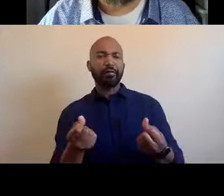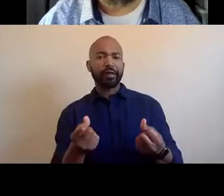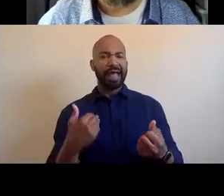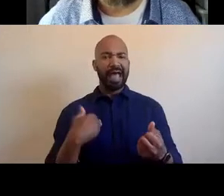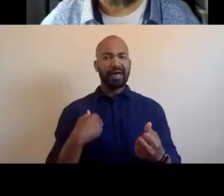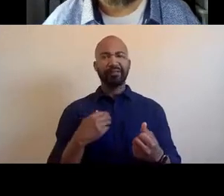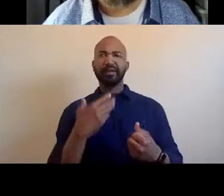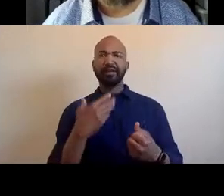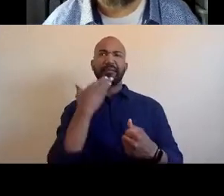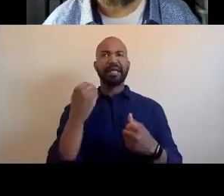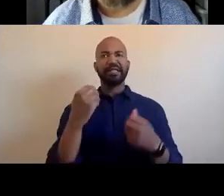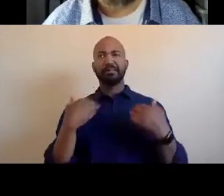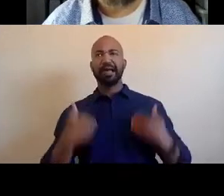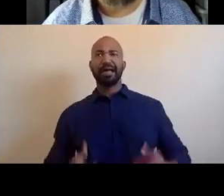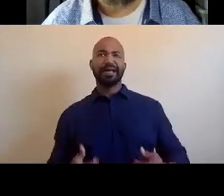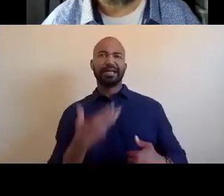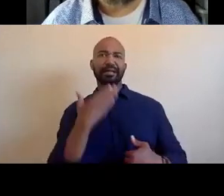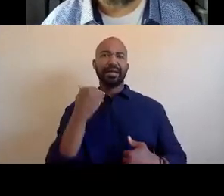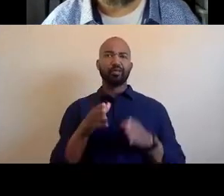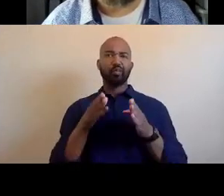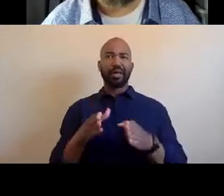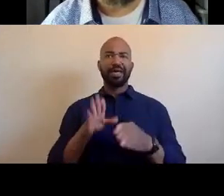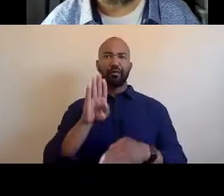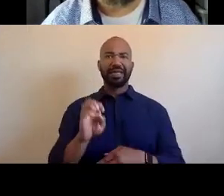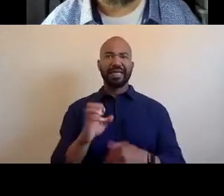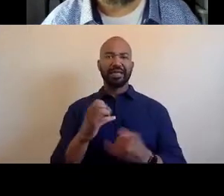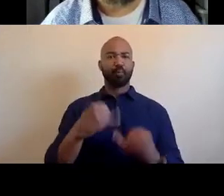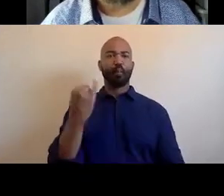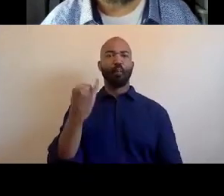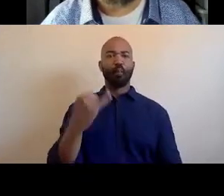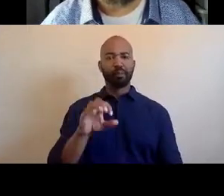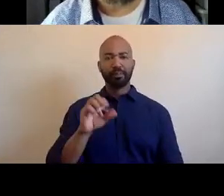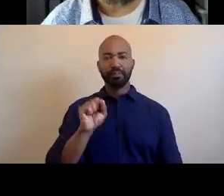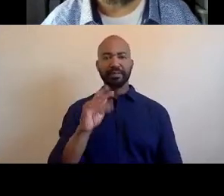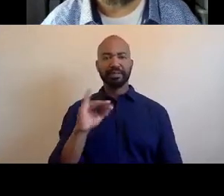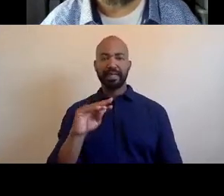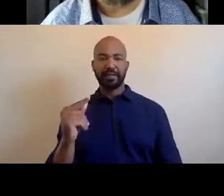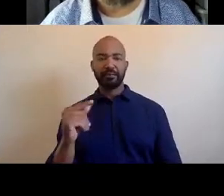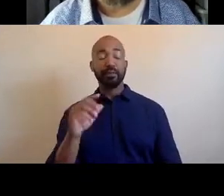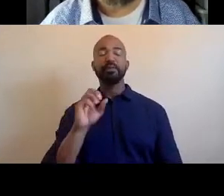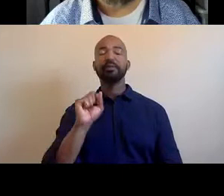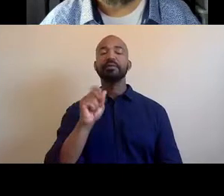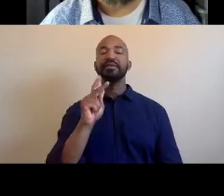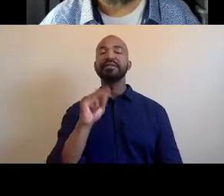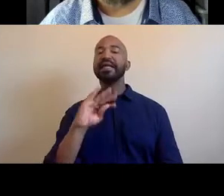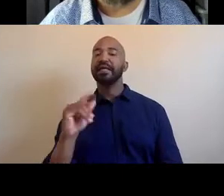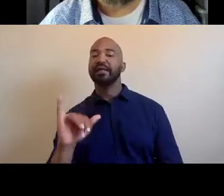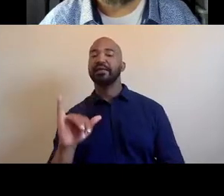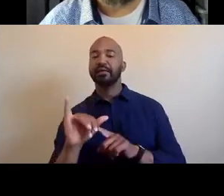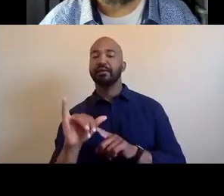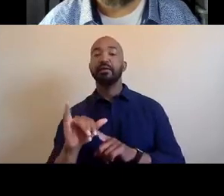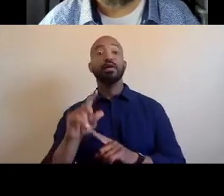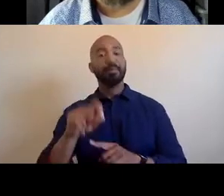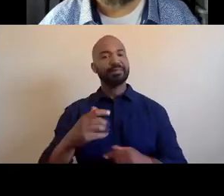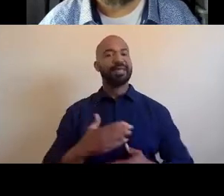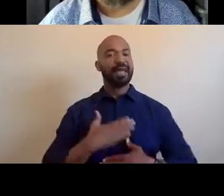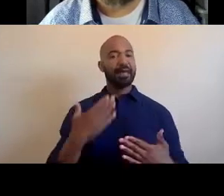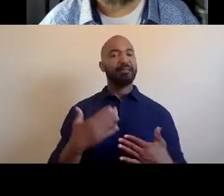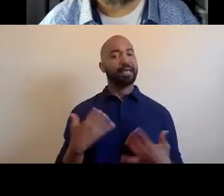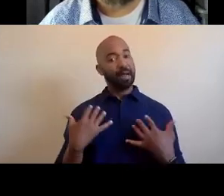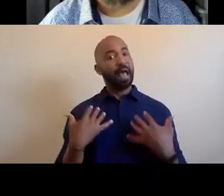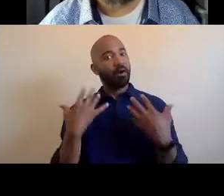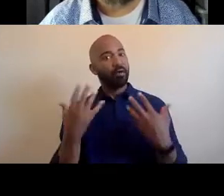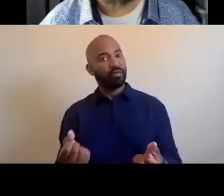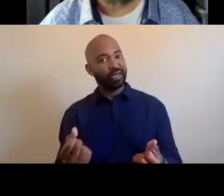and that's absolutely not true. We need to be healthy and happy in our bodies, and our bodies are good,